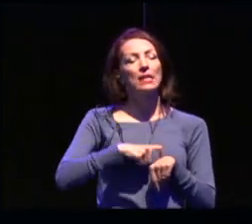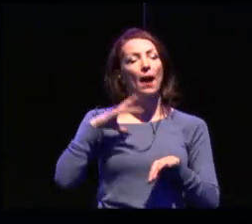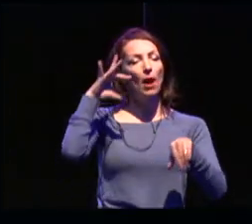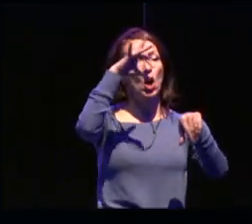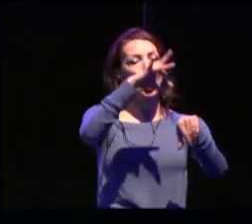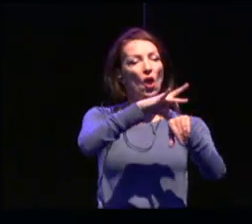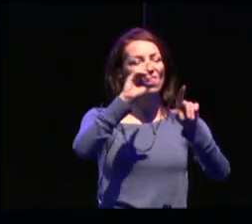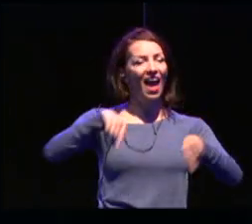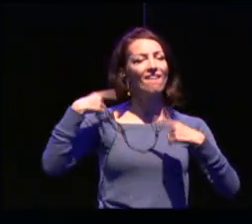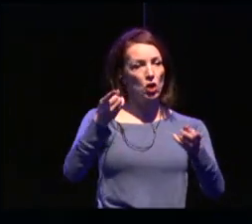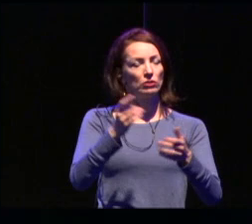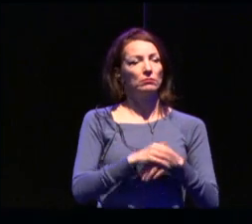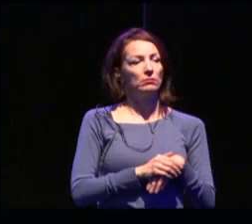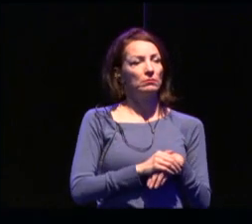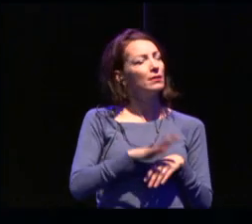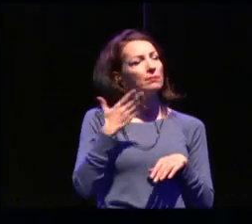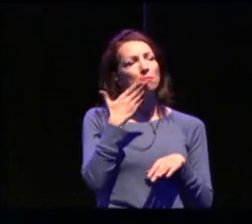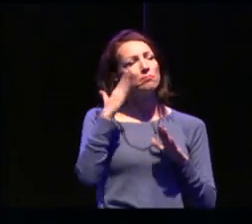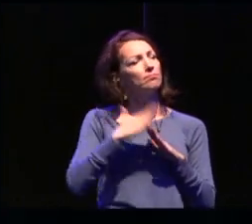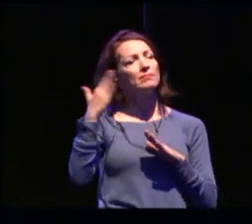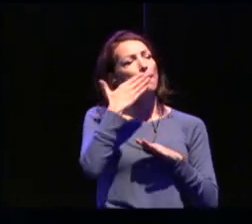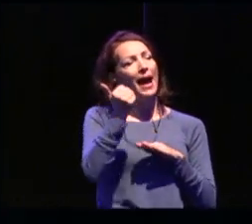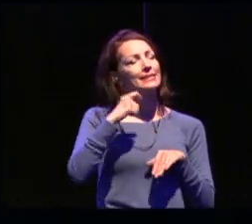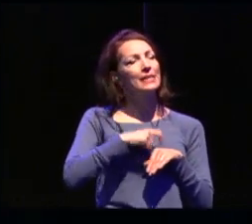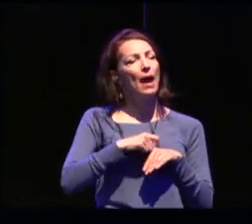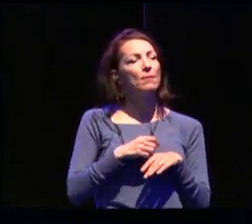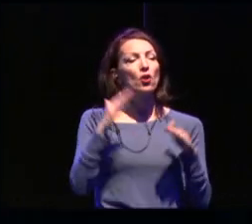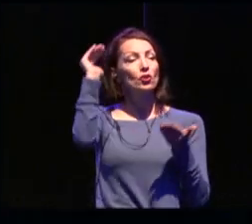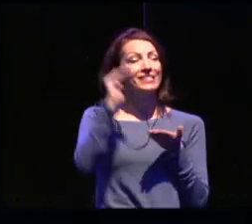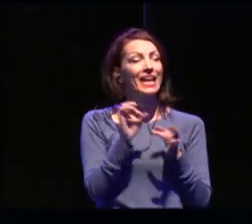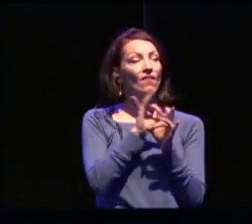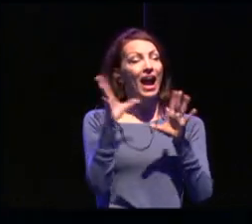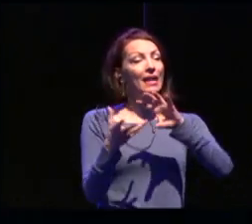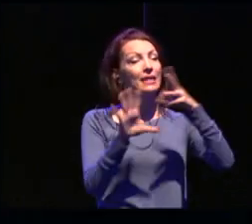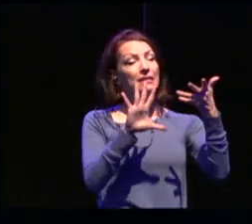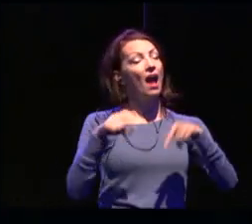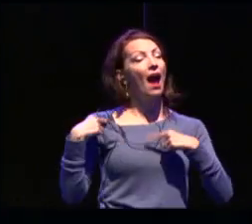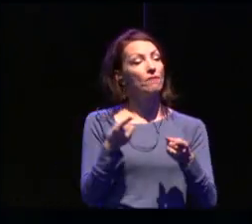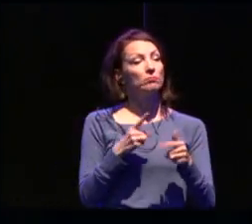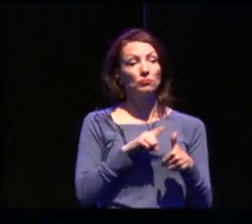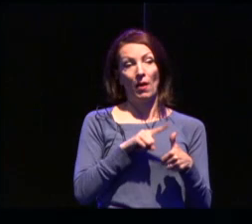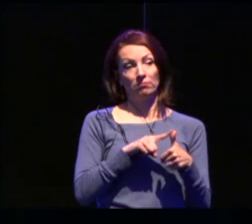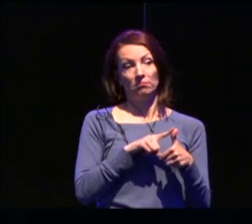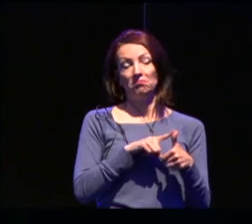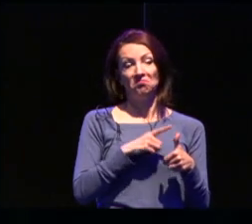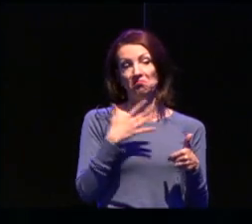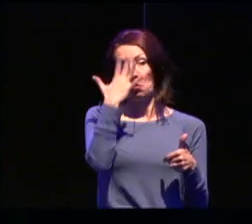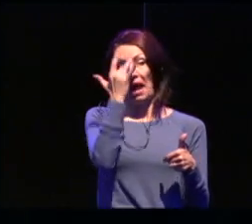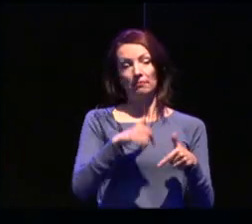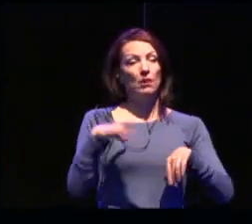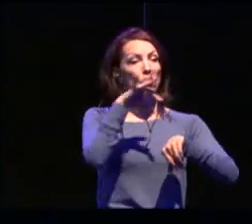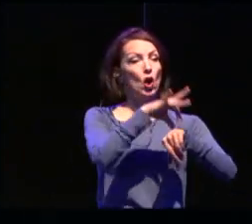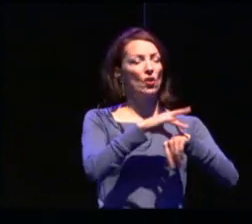ever. Ever. This is the best time. There's less violence on the planet any time in human history, one. It's the best time because the Earth